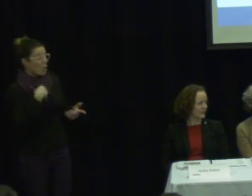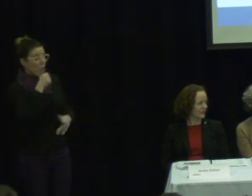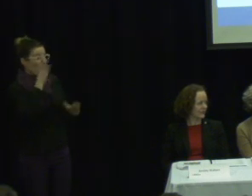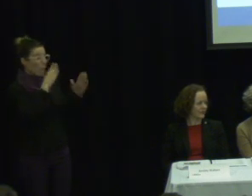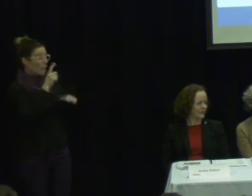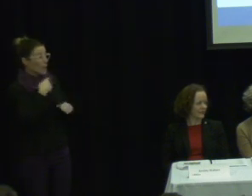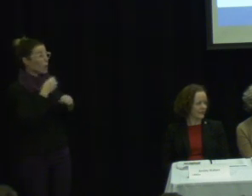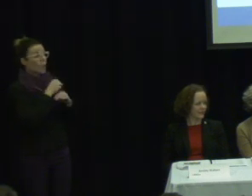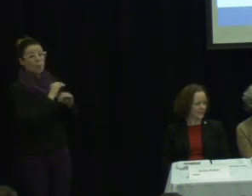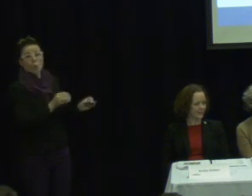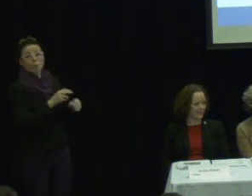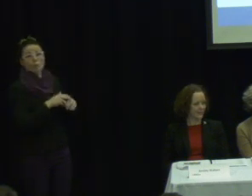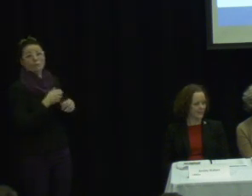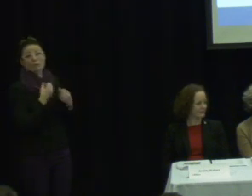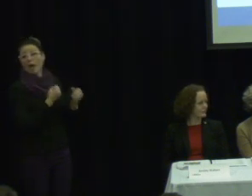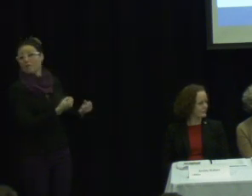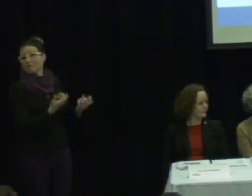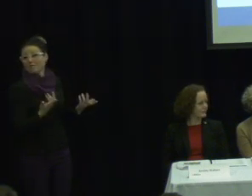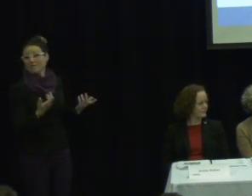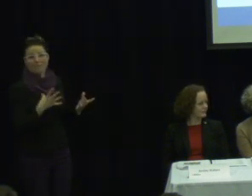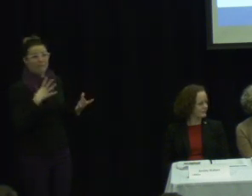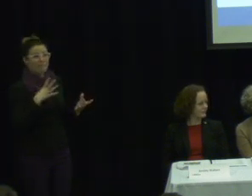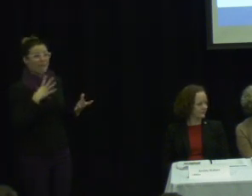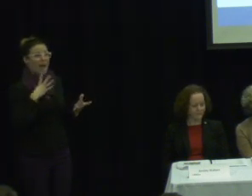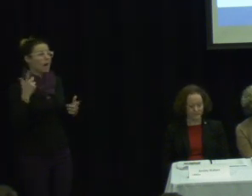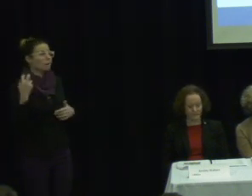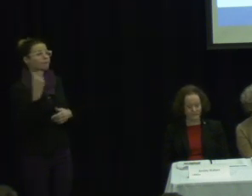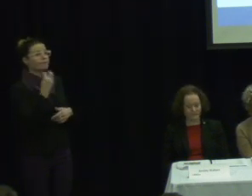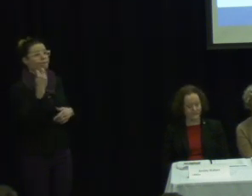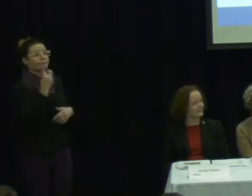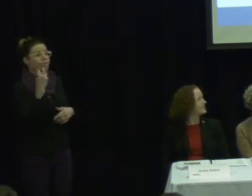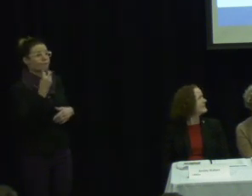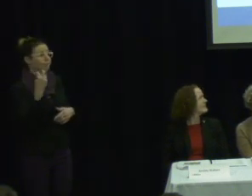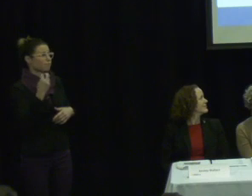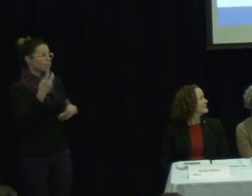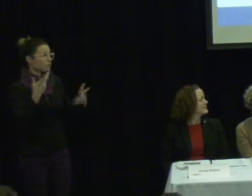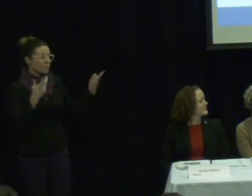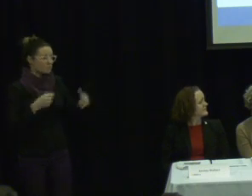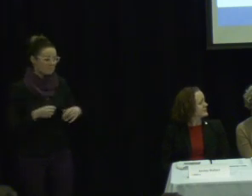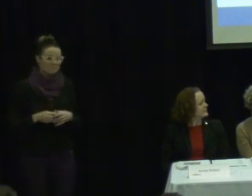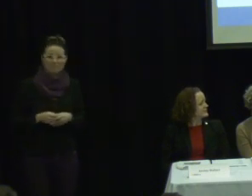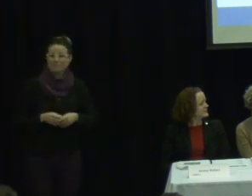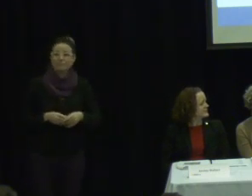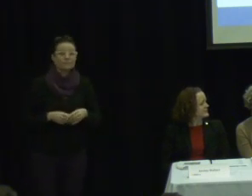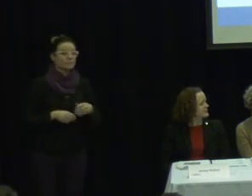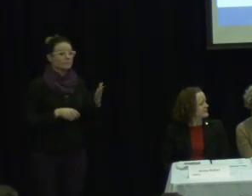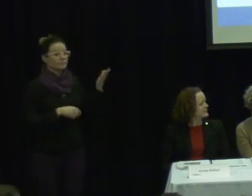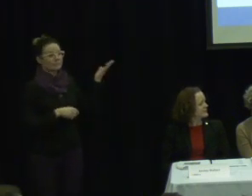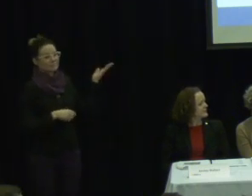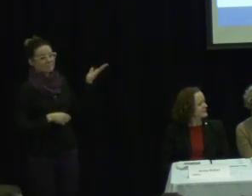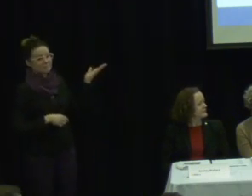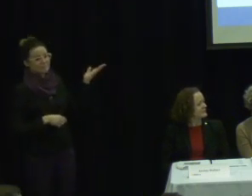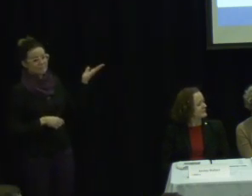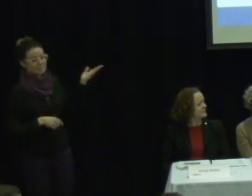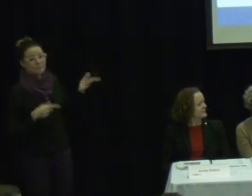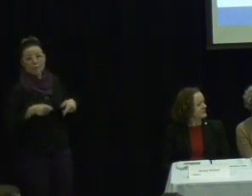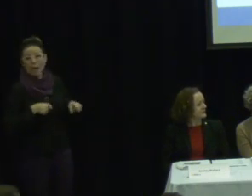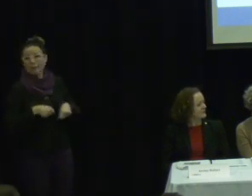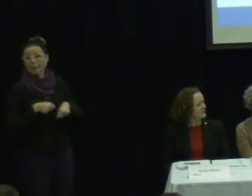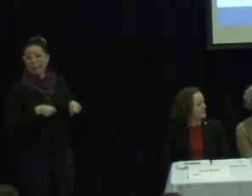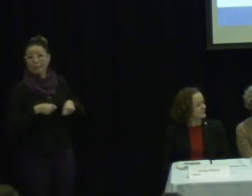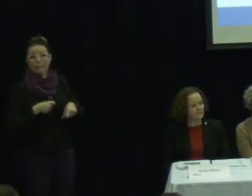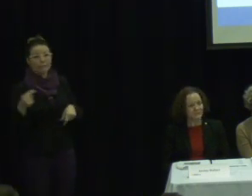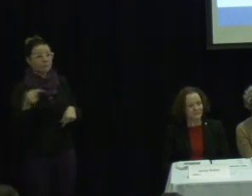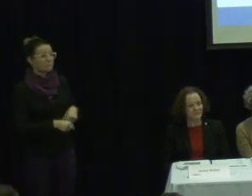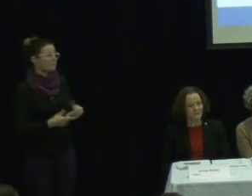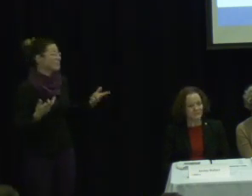going to make us have those parking spots, and we will have those parking spots. So if you take a look, there are a couple things that you can see right there. Very exciting. So where the parking lot